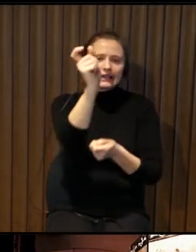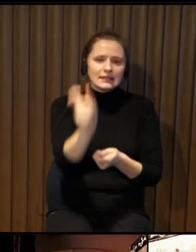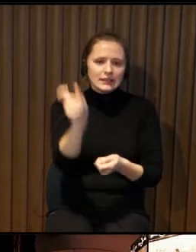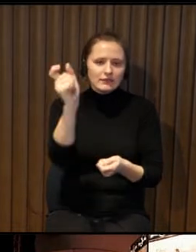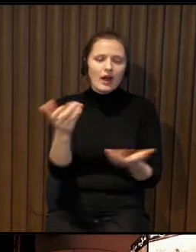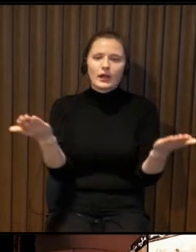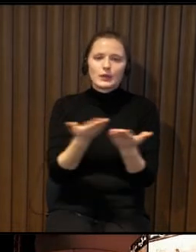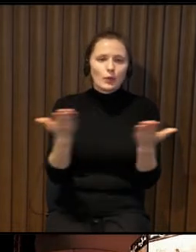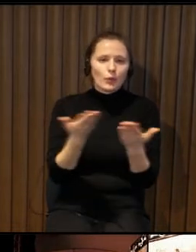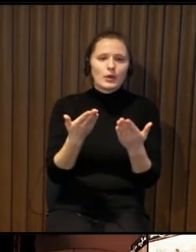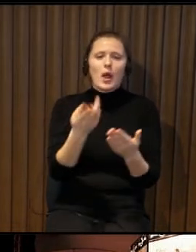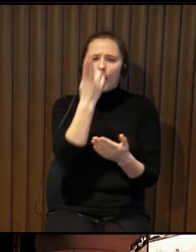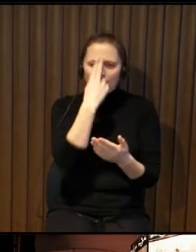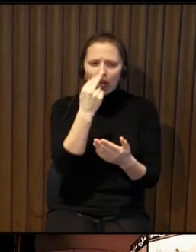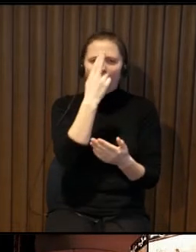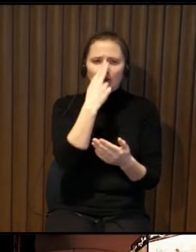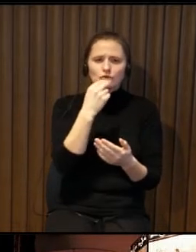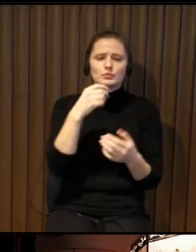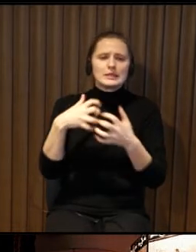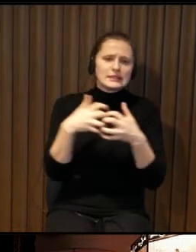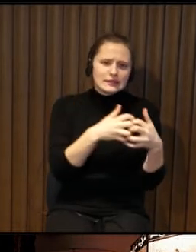times of struggle and adversity.